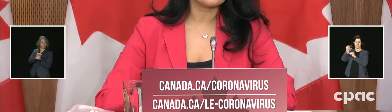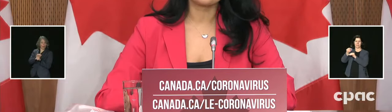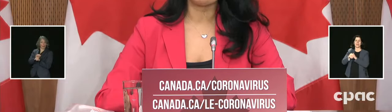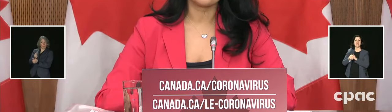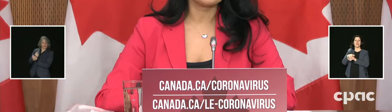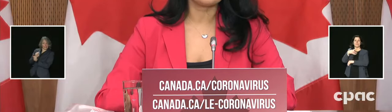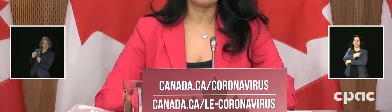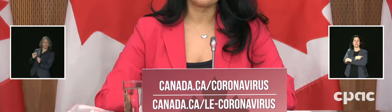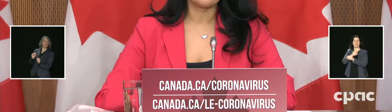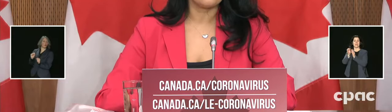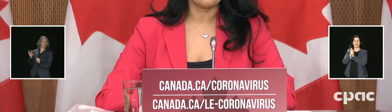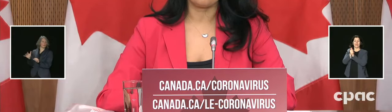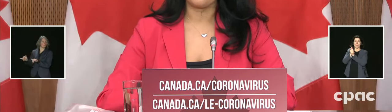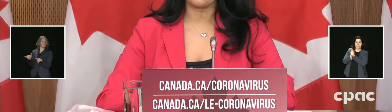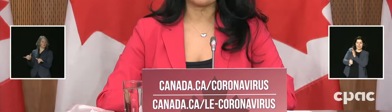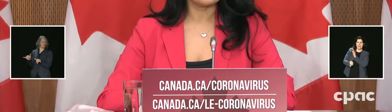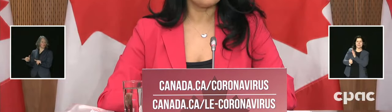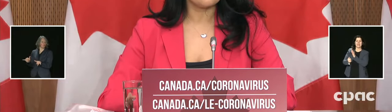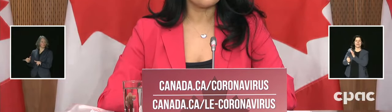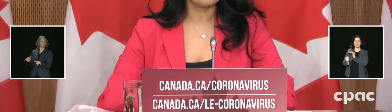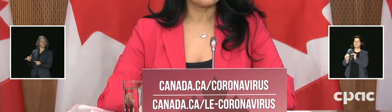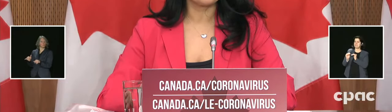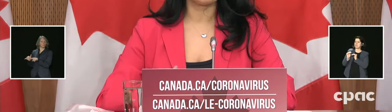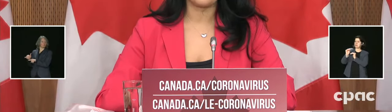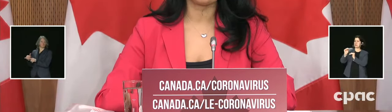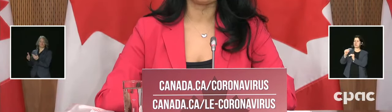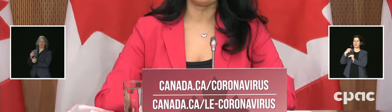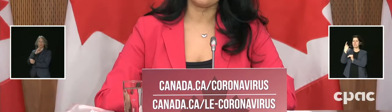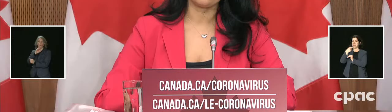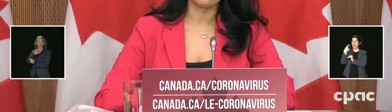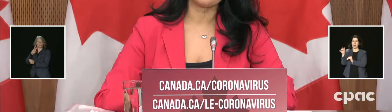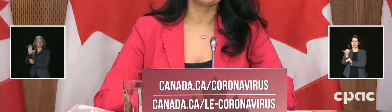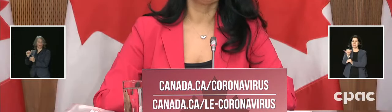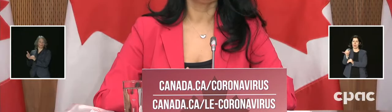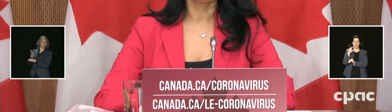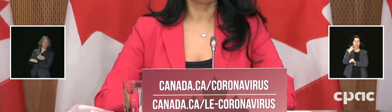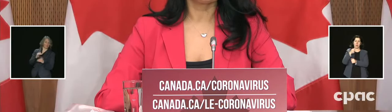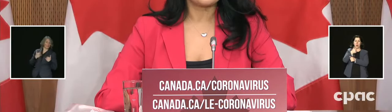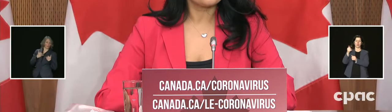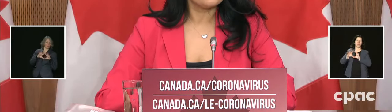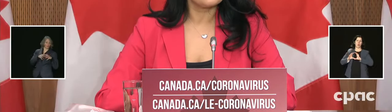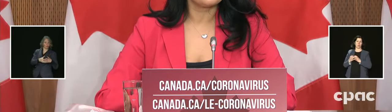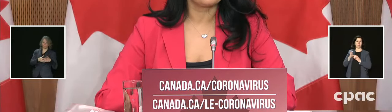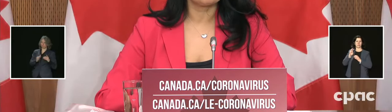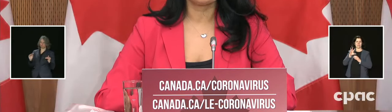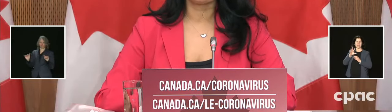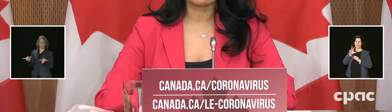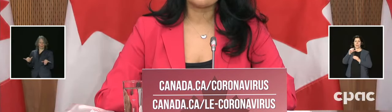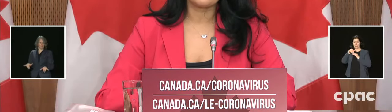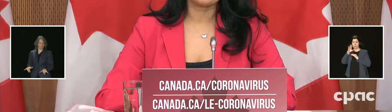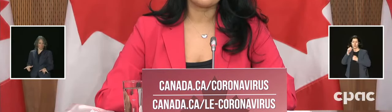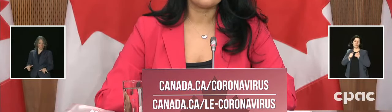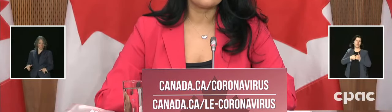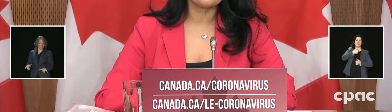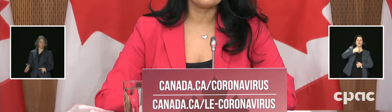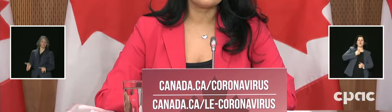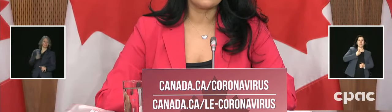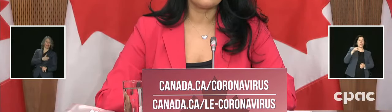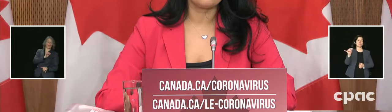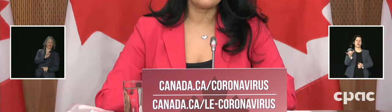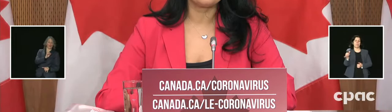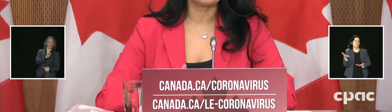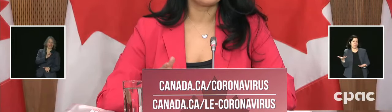profile was actually very similar in that 65 and older group and in younger groups. With AstraZeneca, it's not that we had evidence